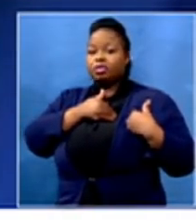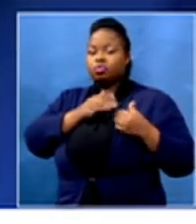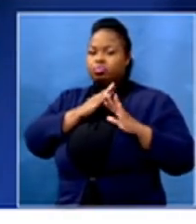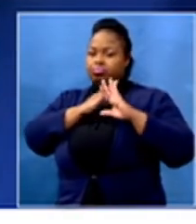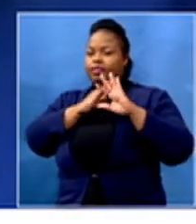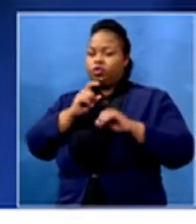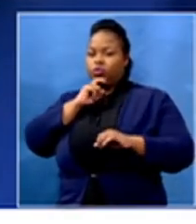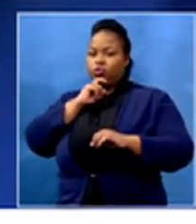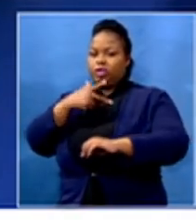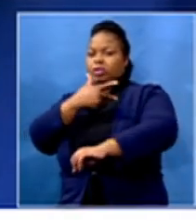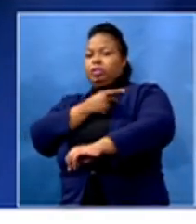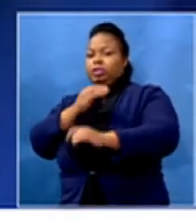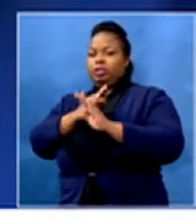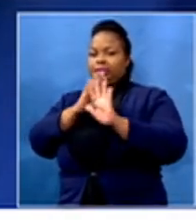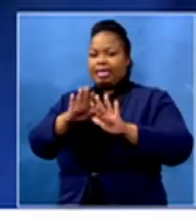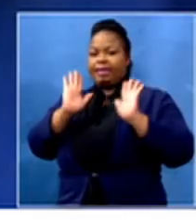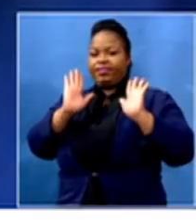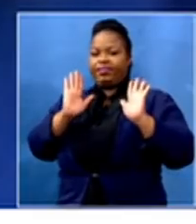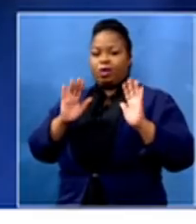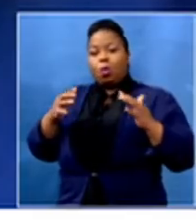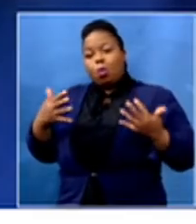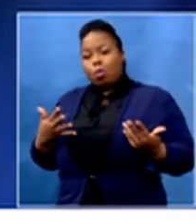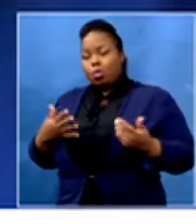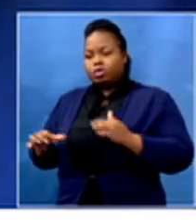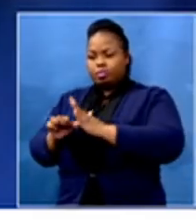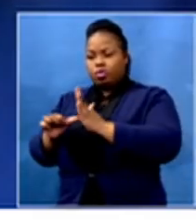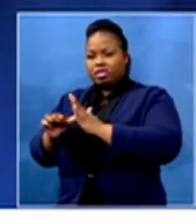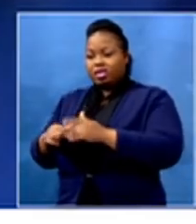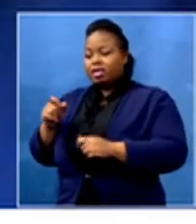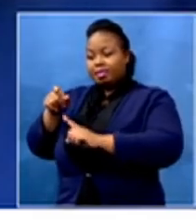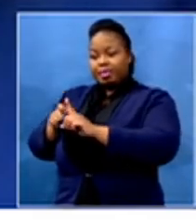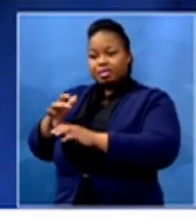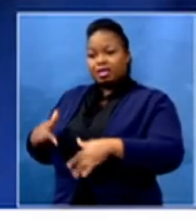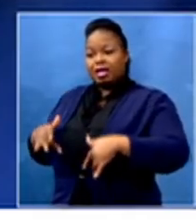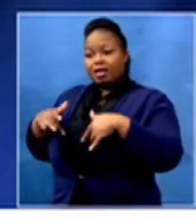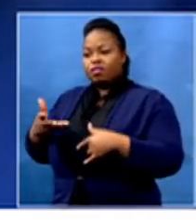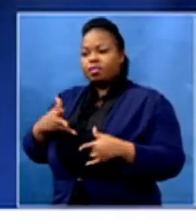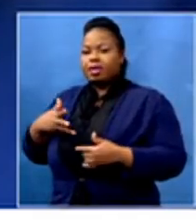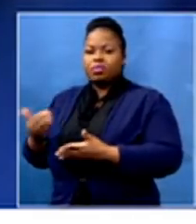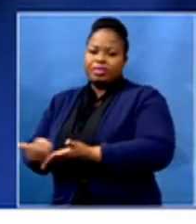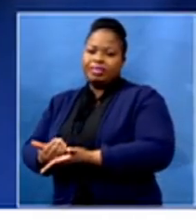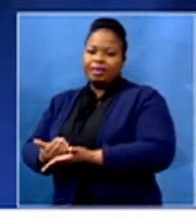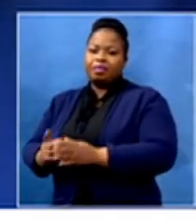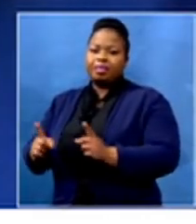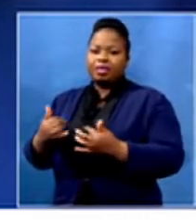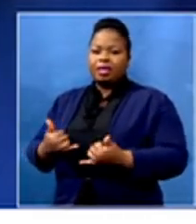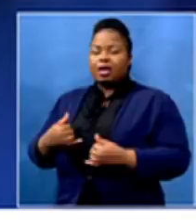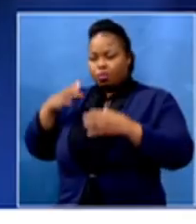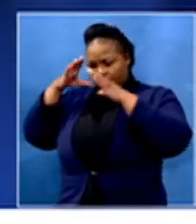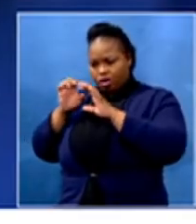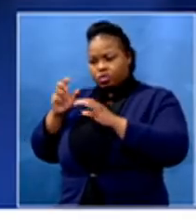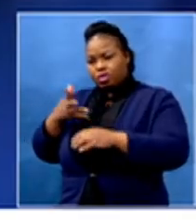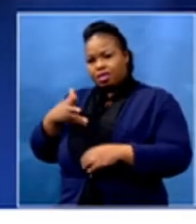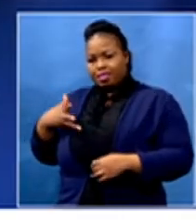avoid using the drug, or it's much more important to save the life of the mother, in which case you deal with the mother and then look at whether there